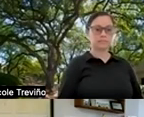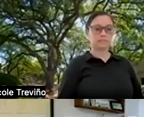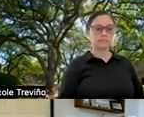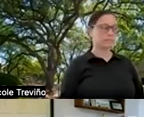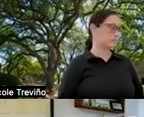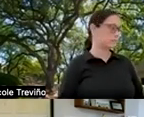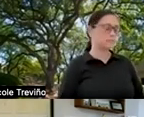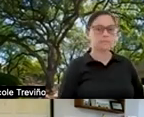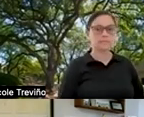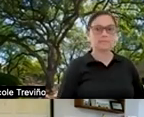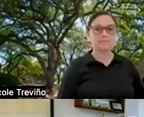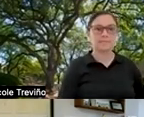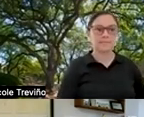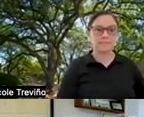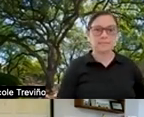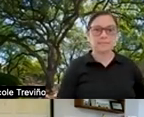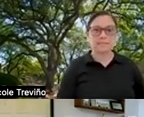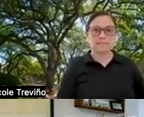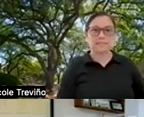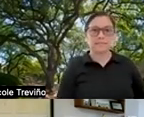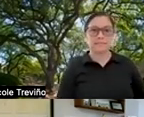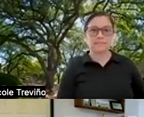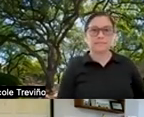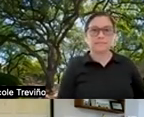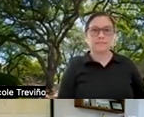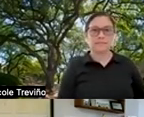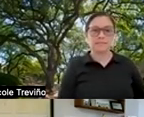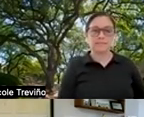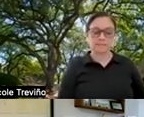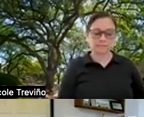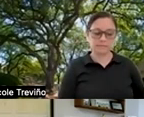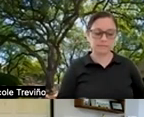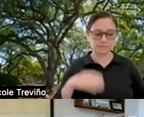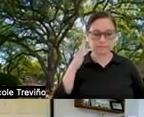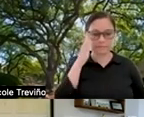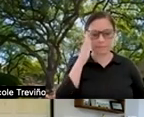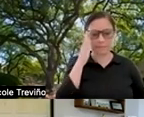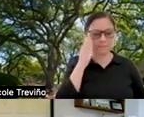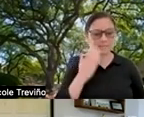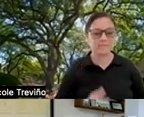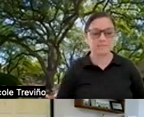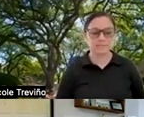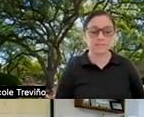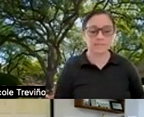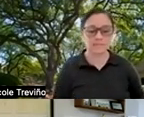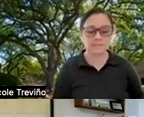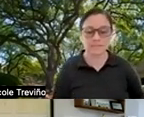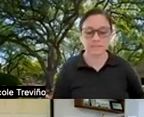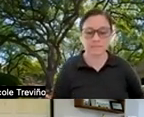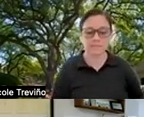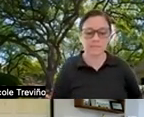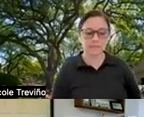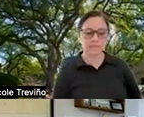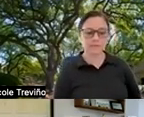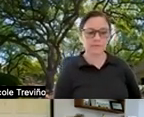strategic planning sessions is highly valued. We really need your help to make sure that this plan actually holds itself accountable to the whole